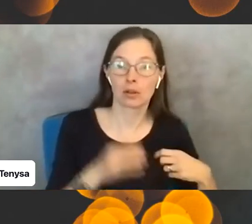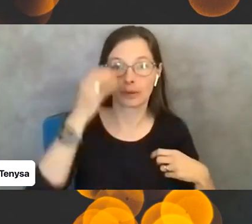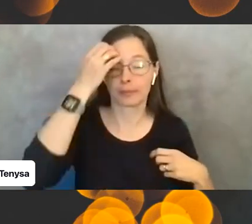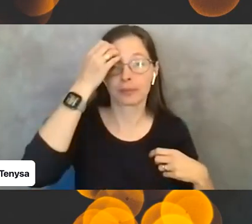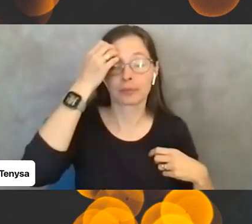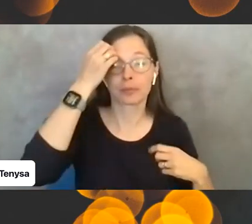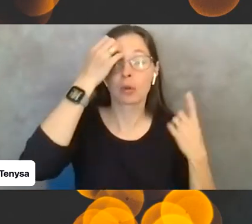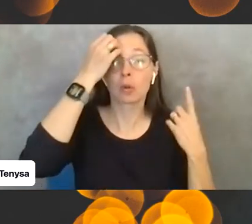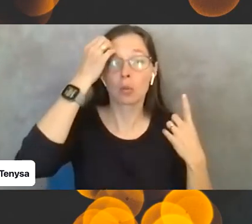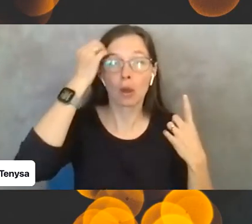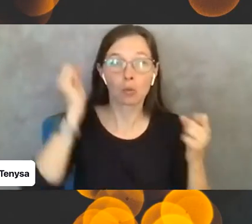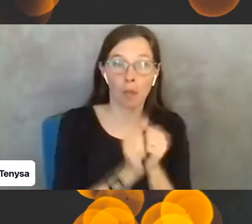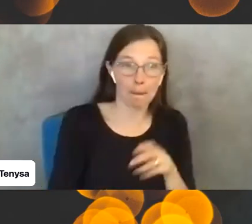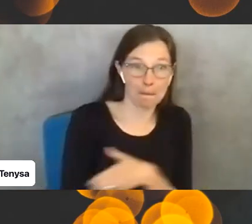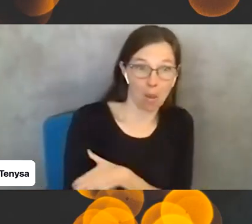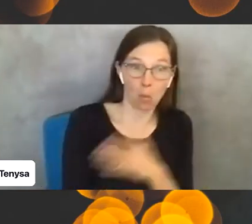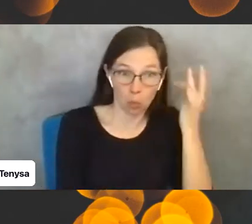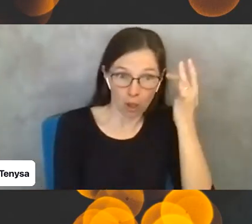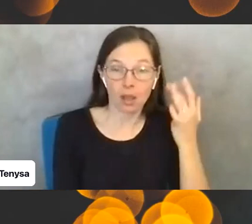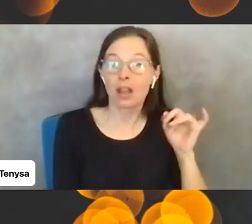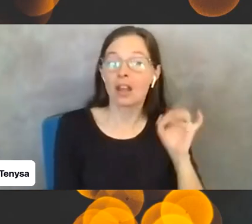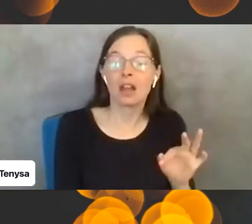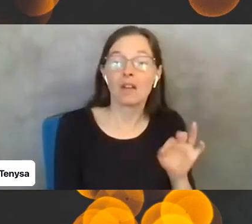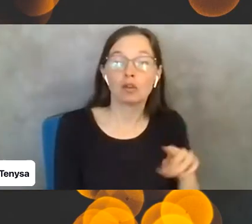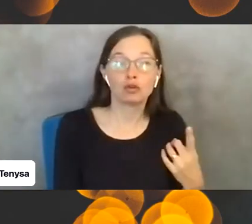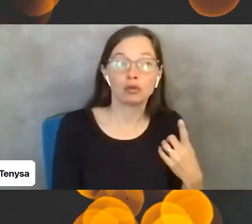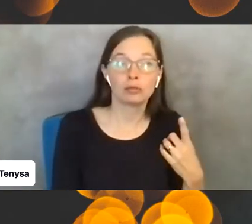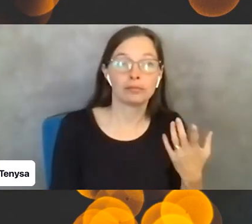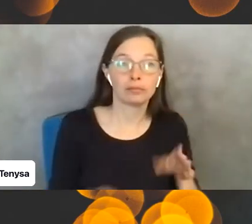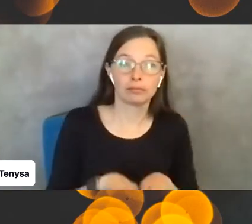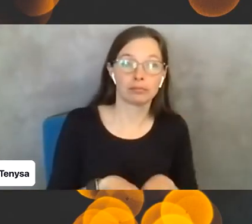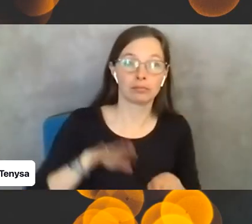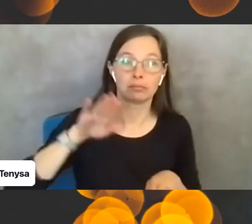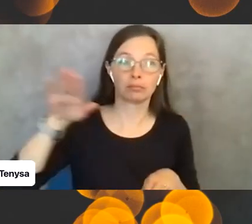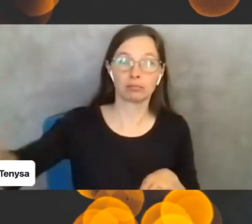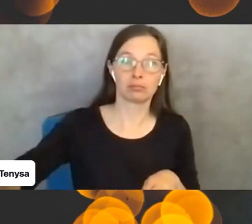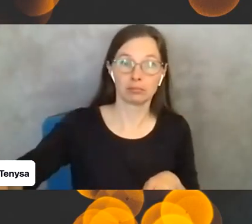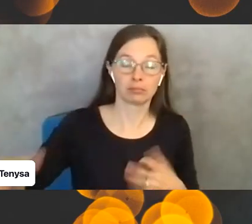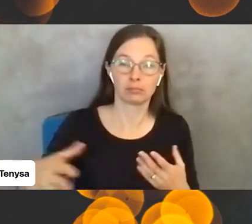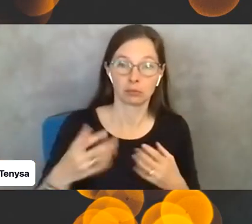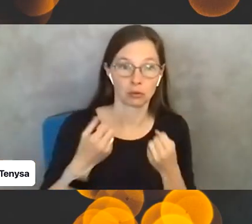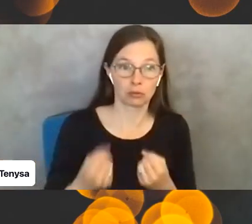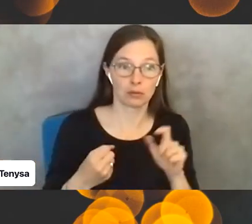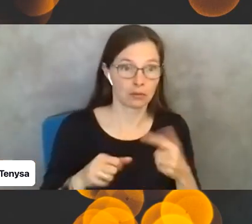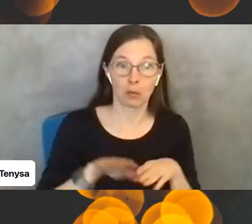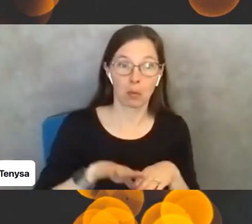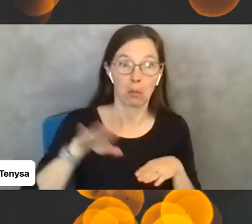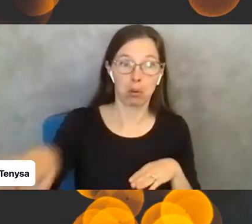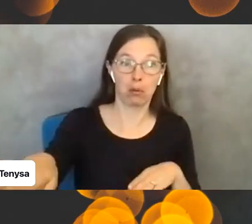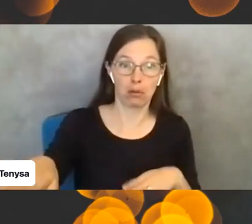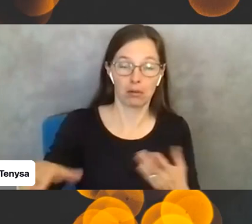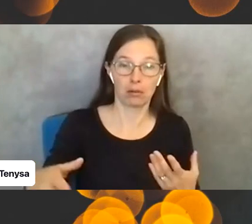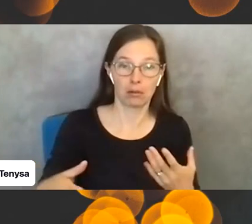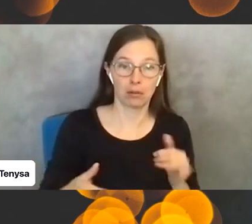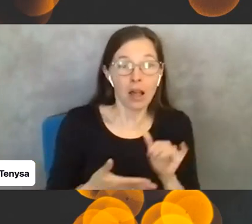the one that actually has the power is because if you just like extend in your dominant leg forward, that's